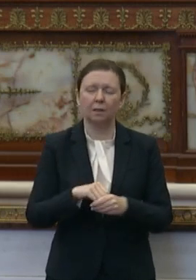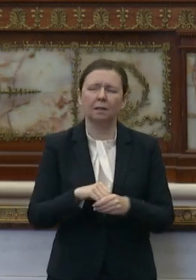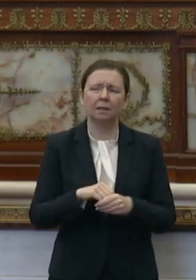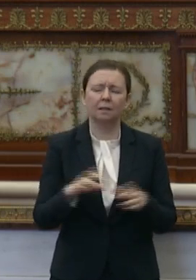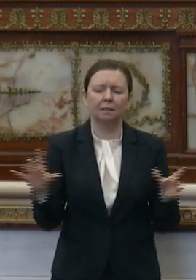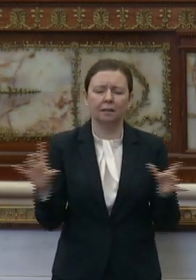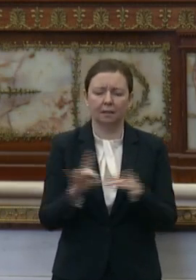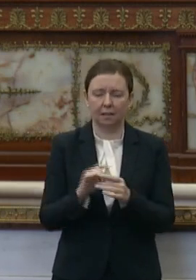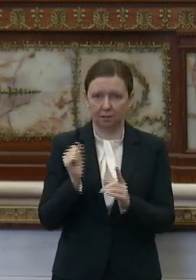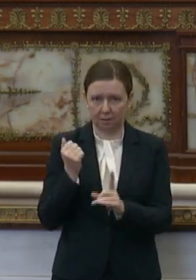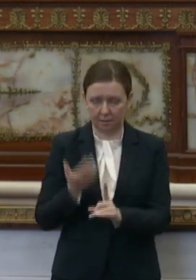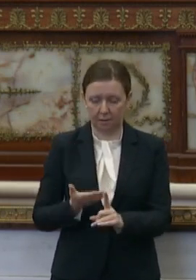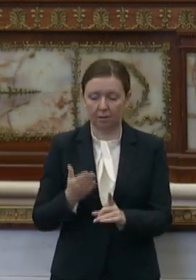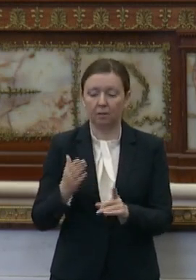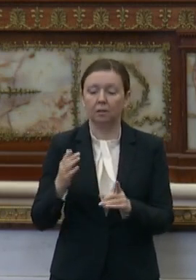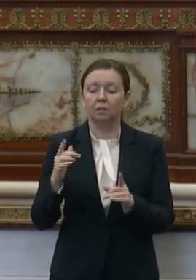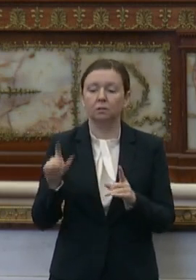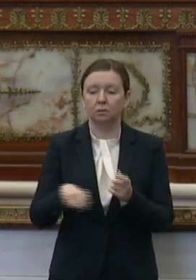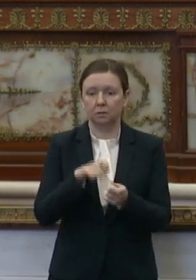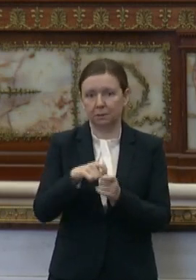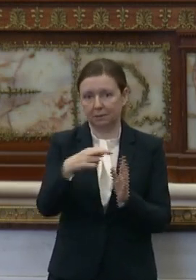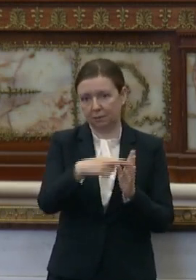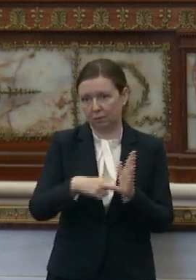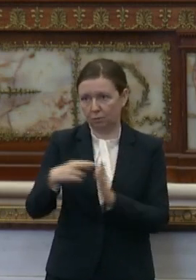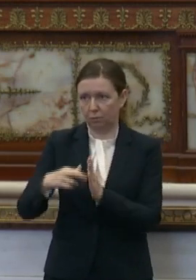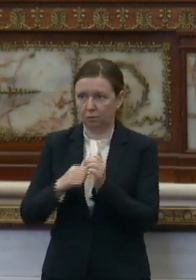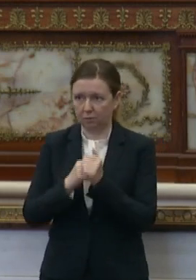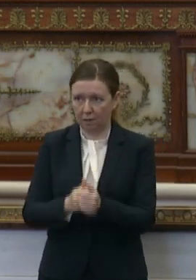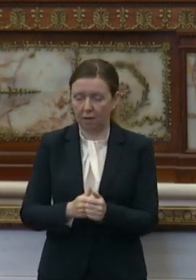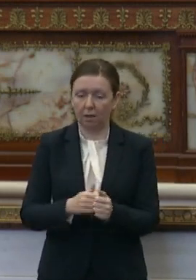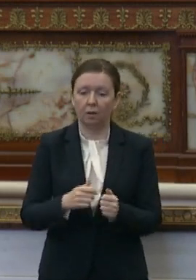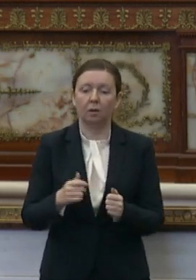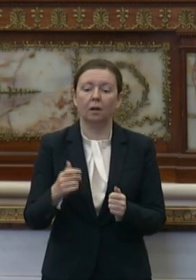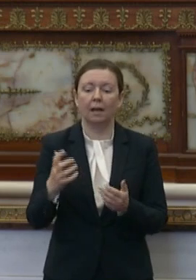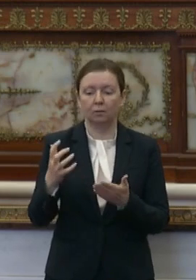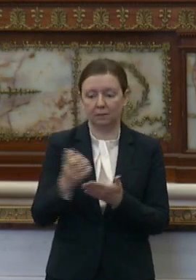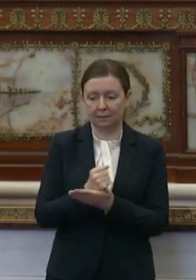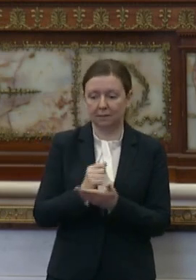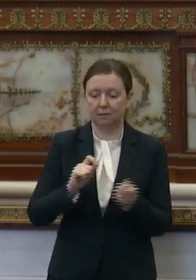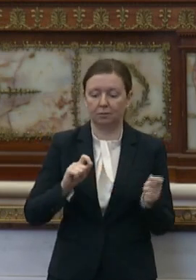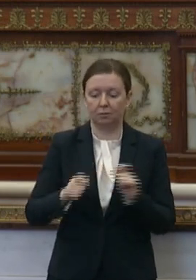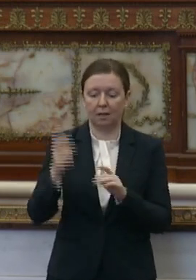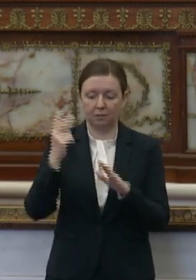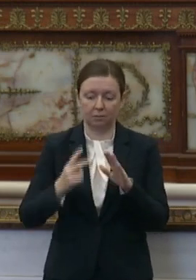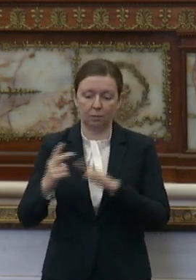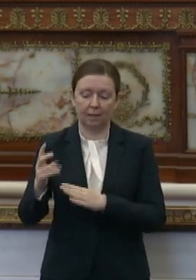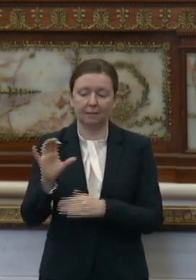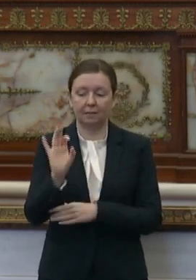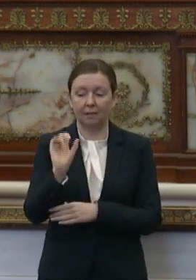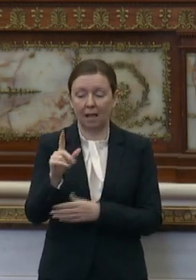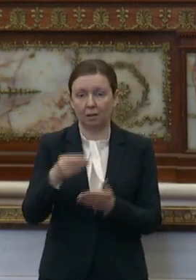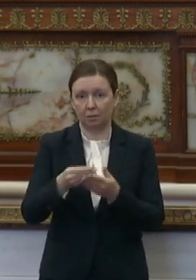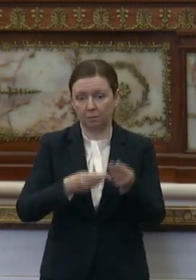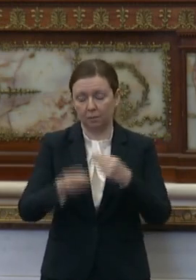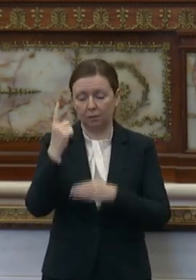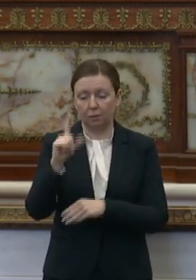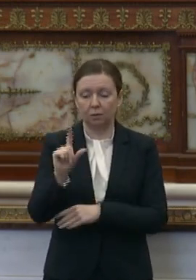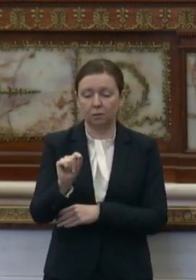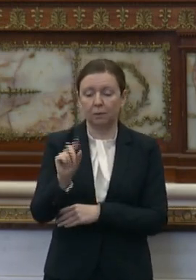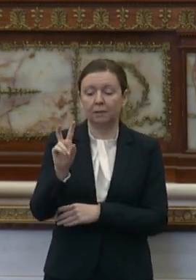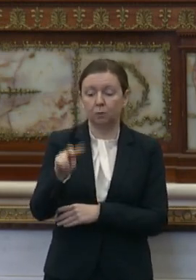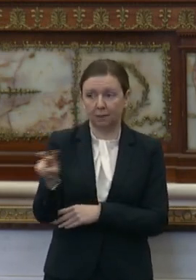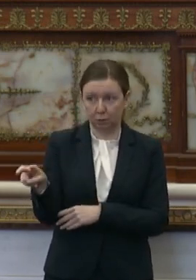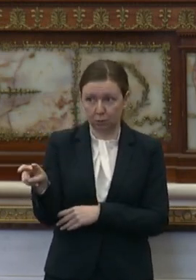connection therewith, subject to certain constraints and conditions, and acknowledging receipt of the revised forecast of capital budgets for fiscal years